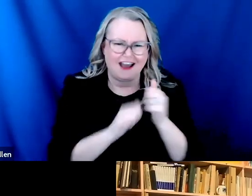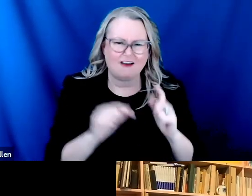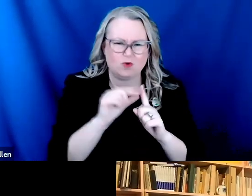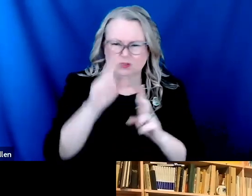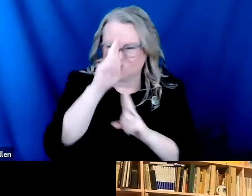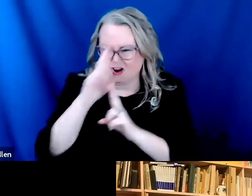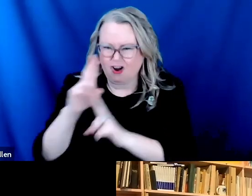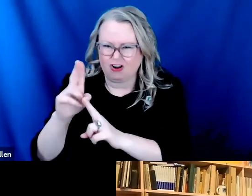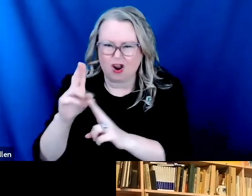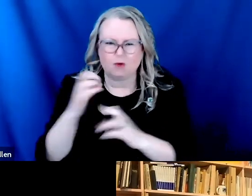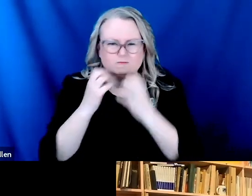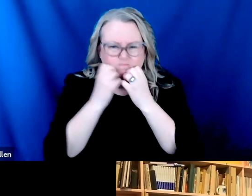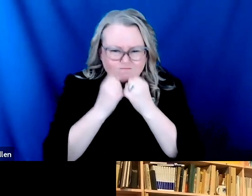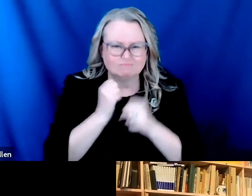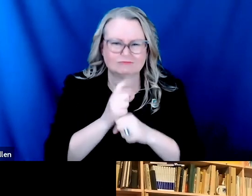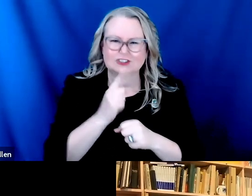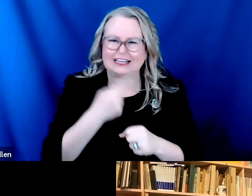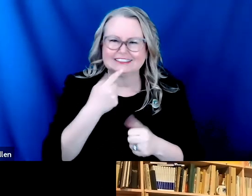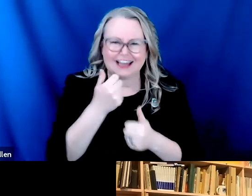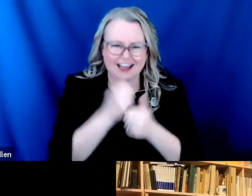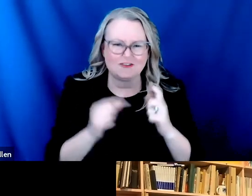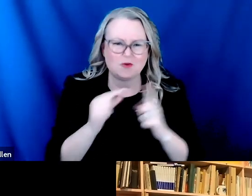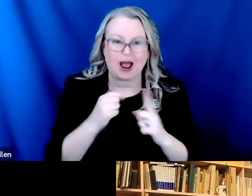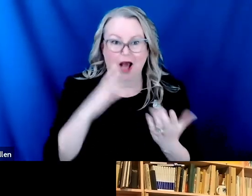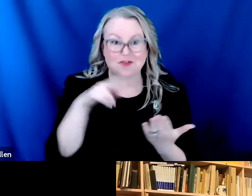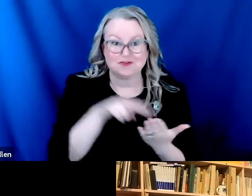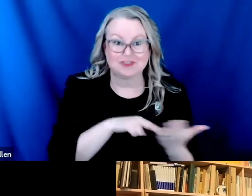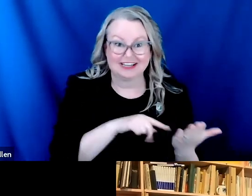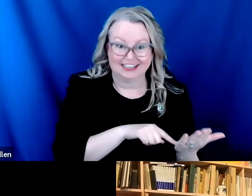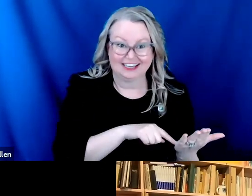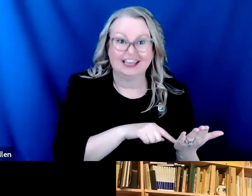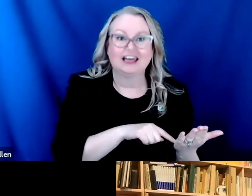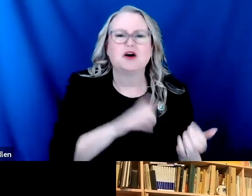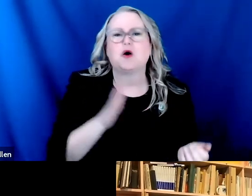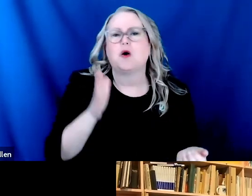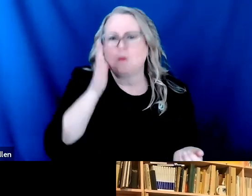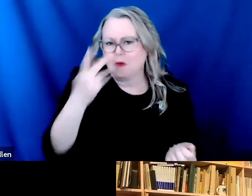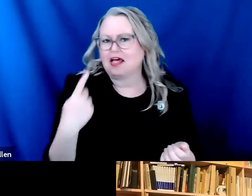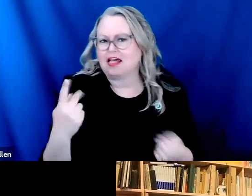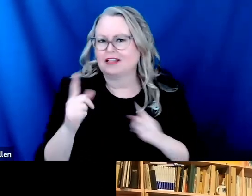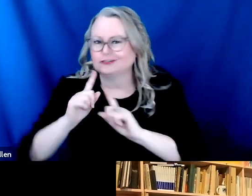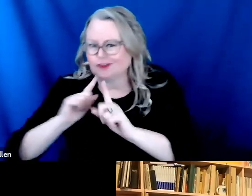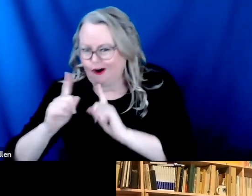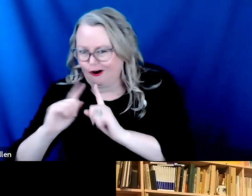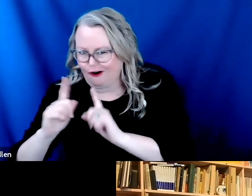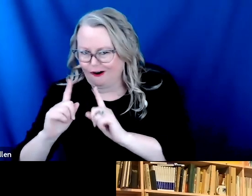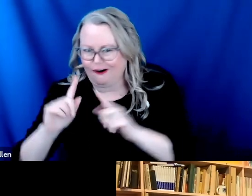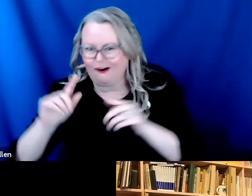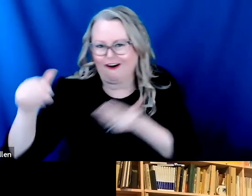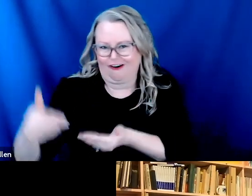say in. So this is a conversation, but I have quite a few things I wanted to share, and then